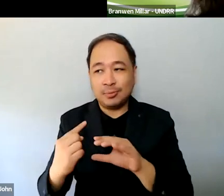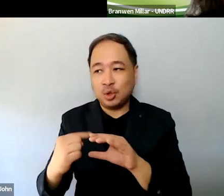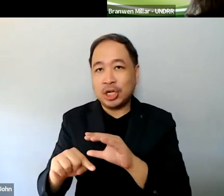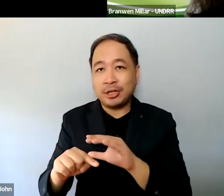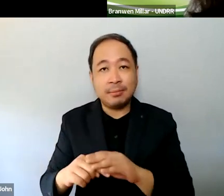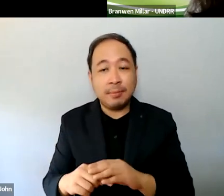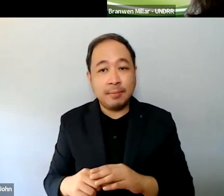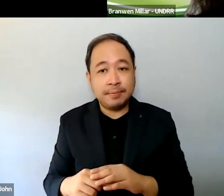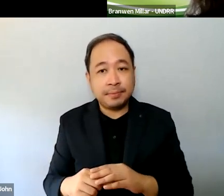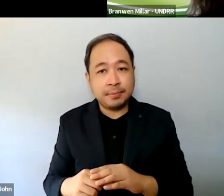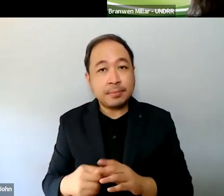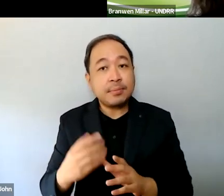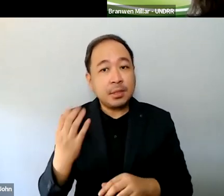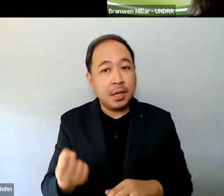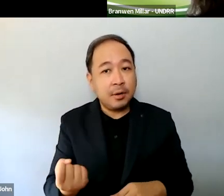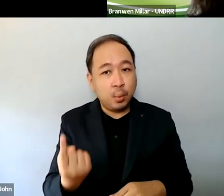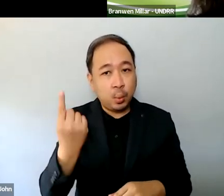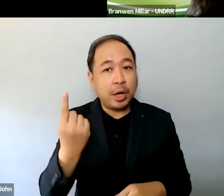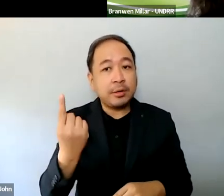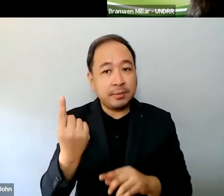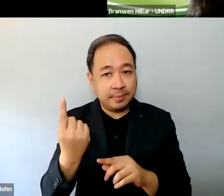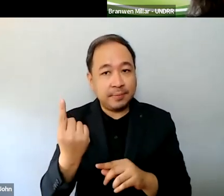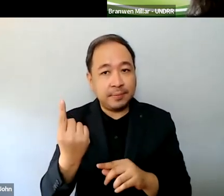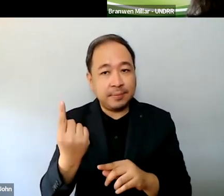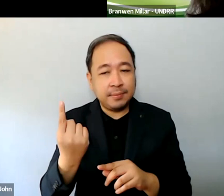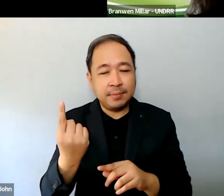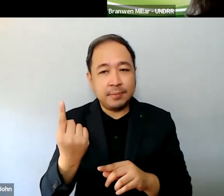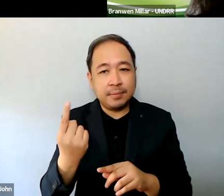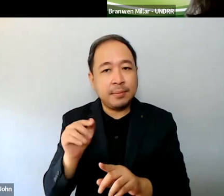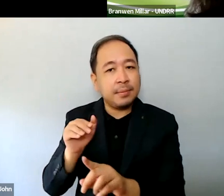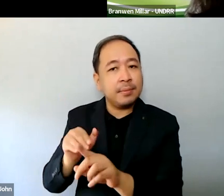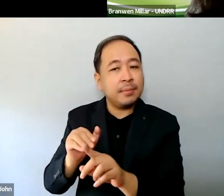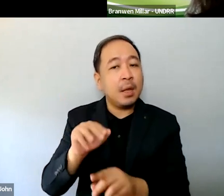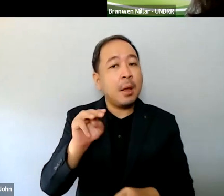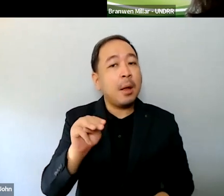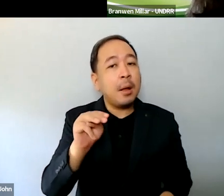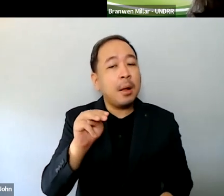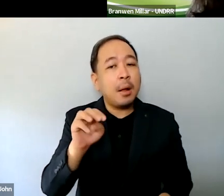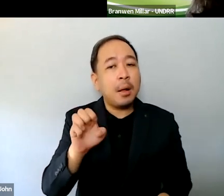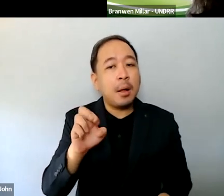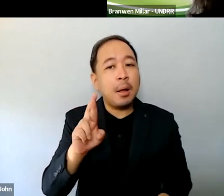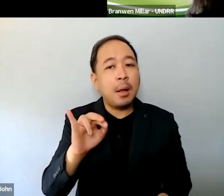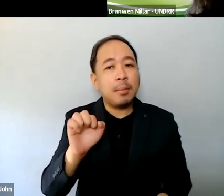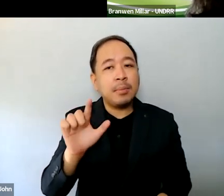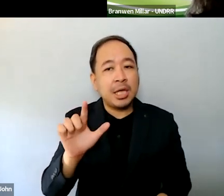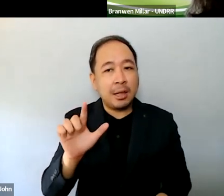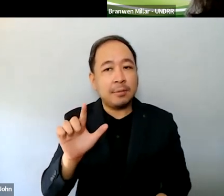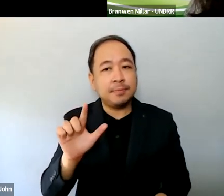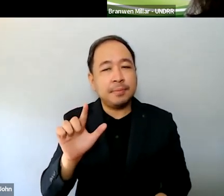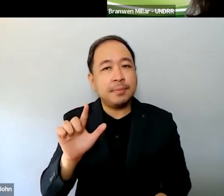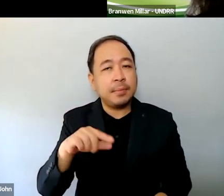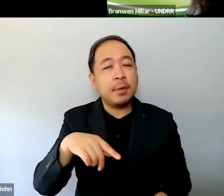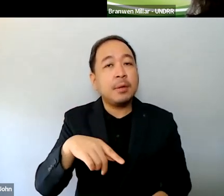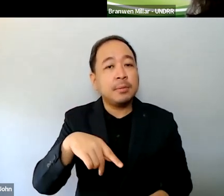I see one more request. I would like to hand the floor to Muriel Watts, Pan Asia Pacific.